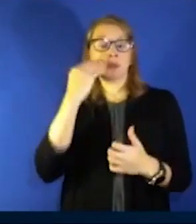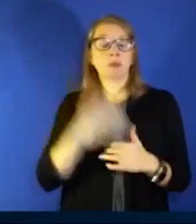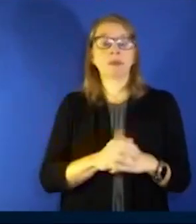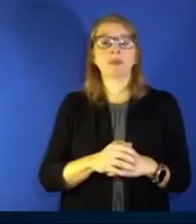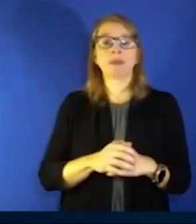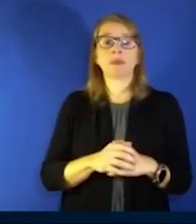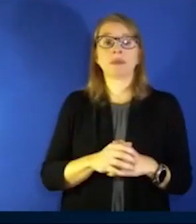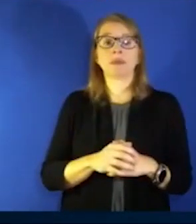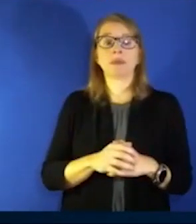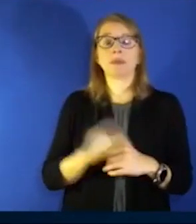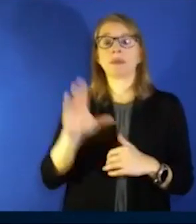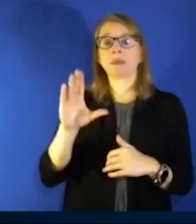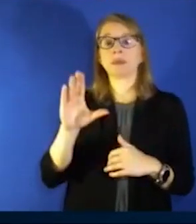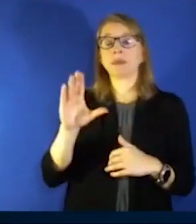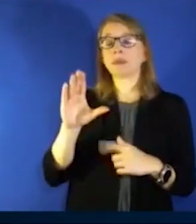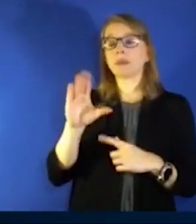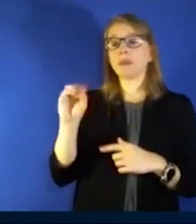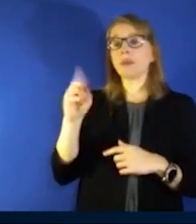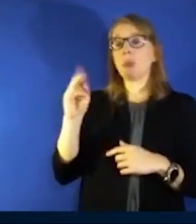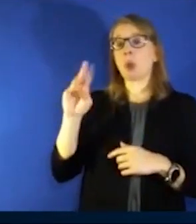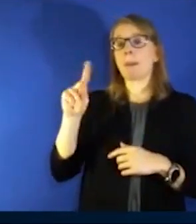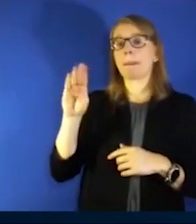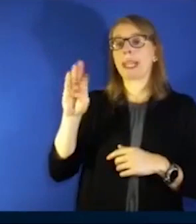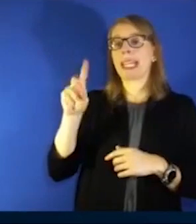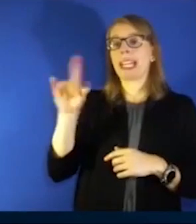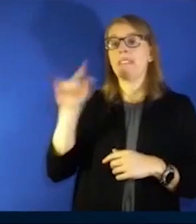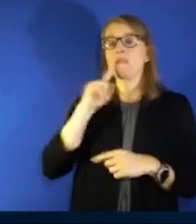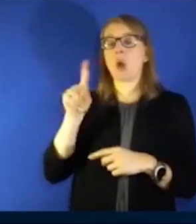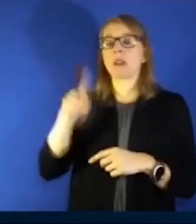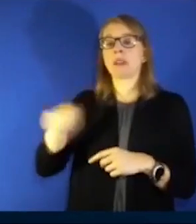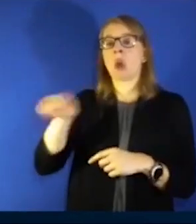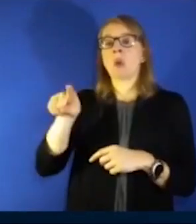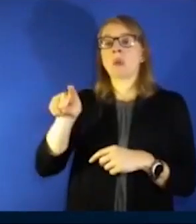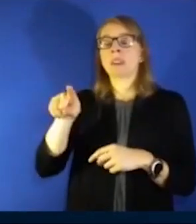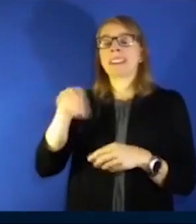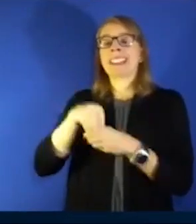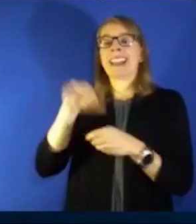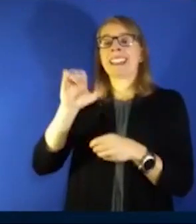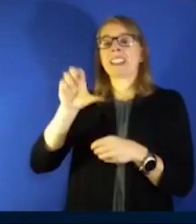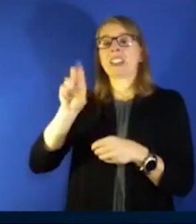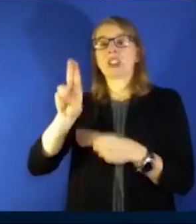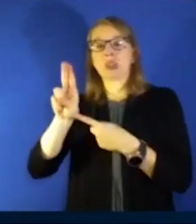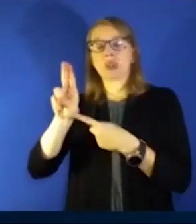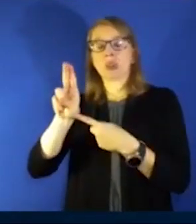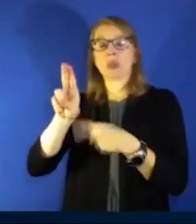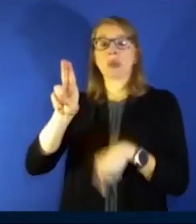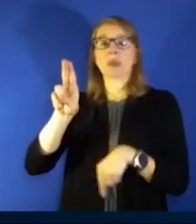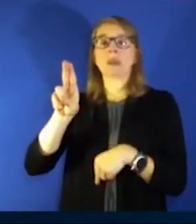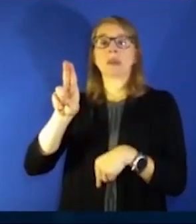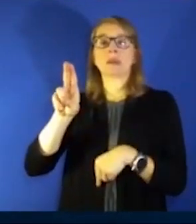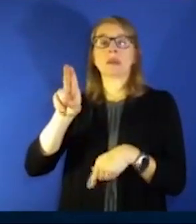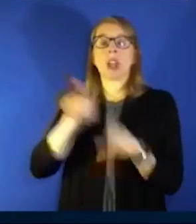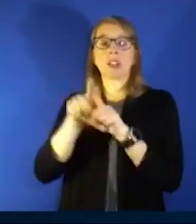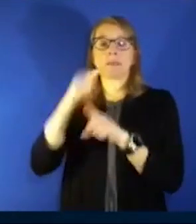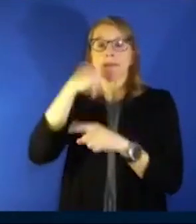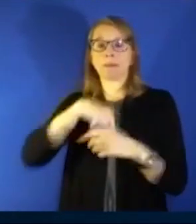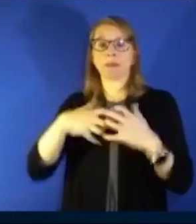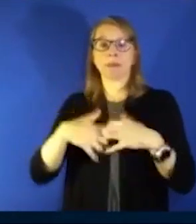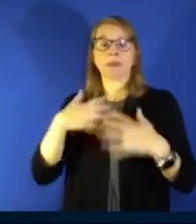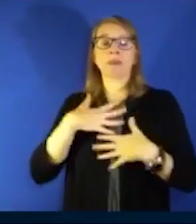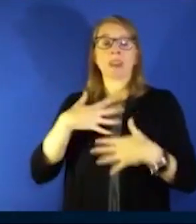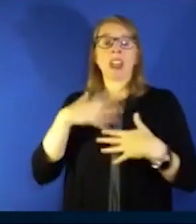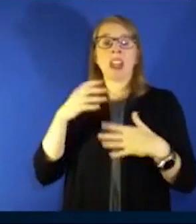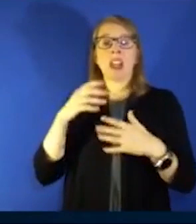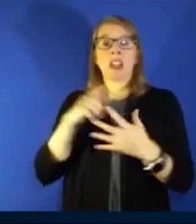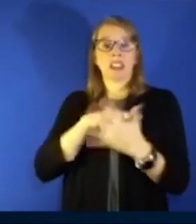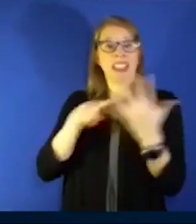comorbidities of the patients in the ICU and on ventilators? Are those comorbidities changing because of Delta here